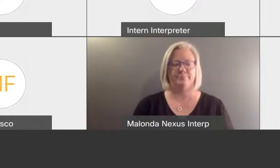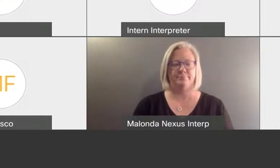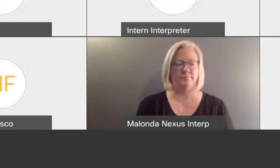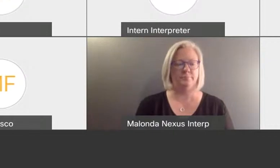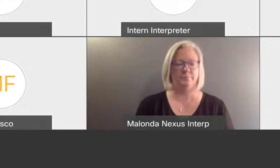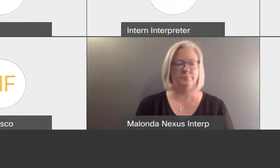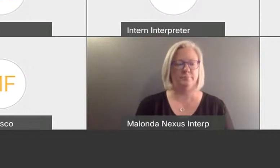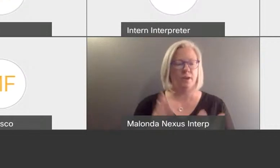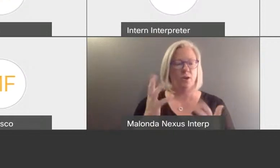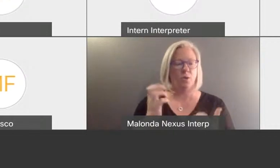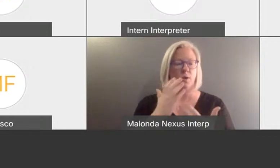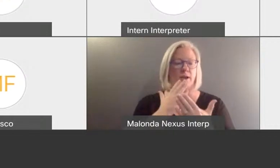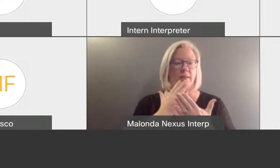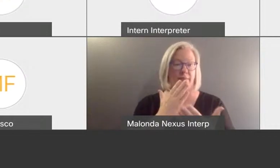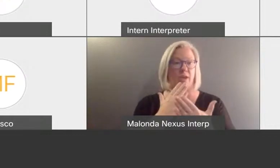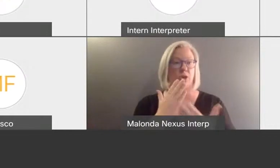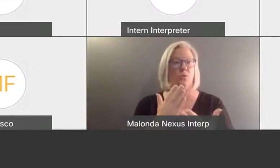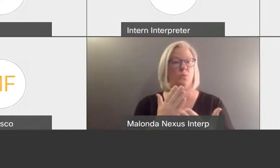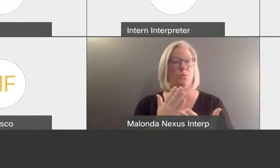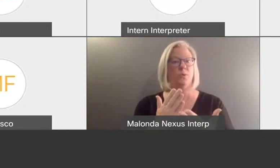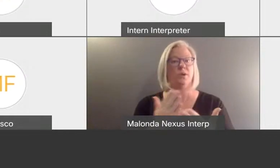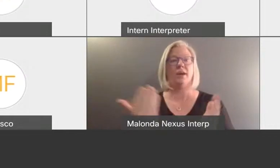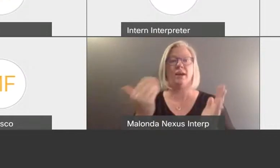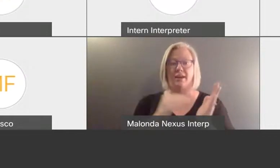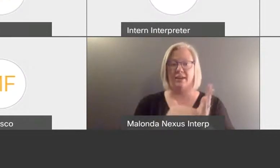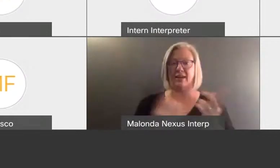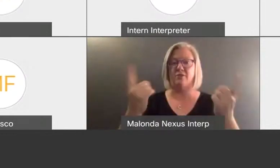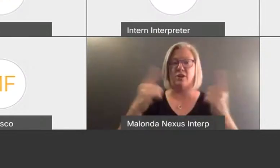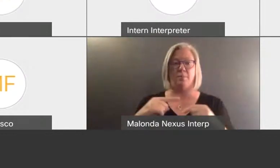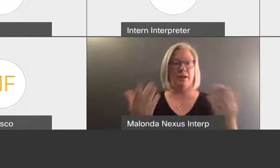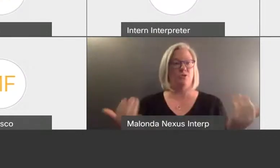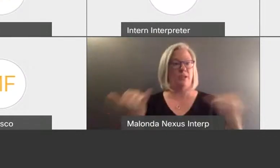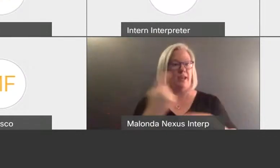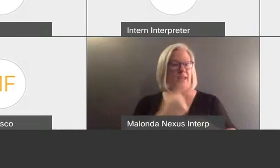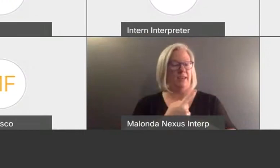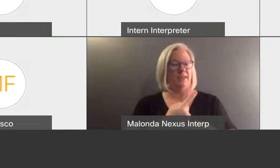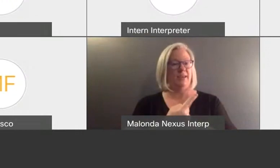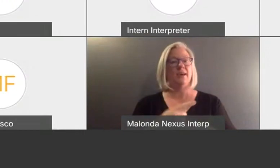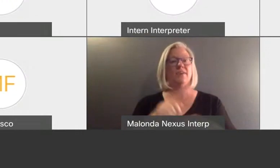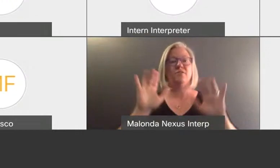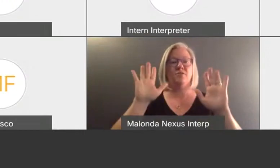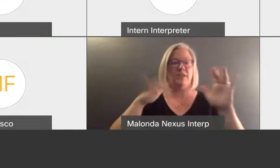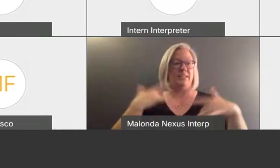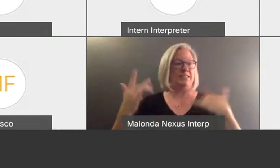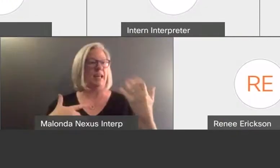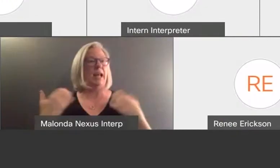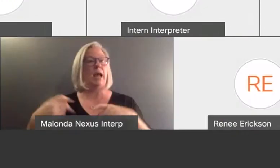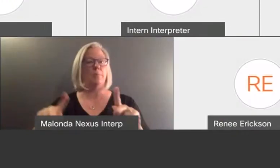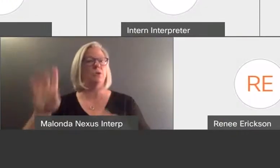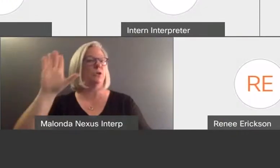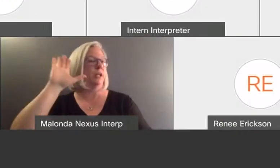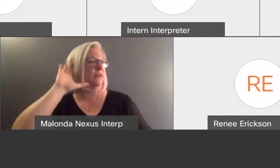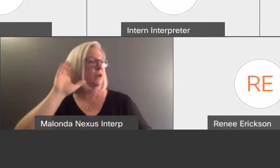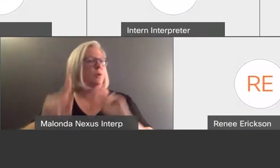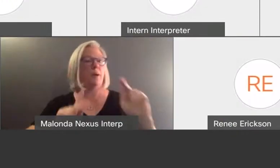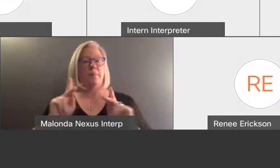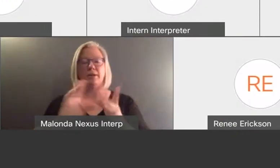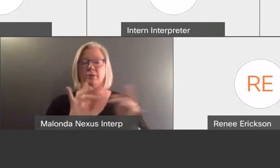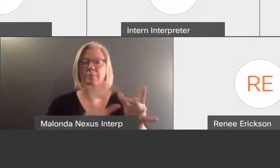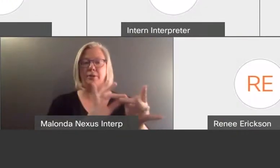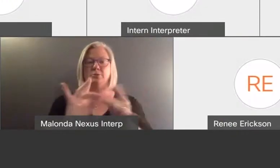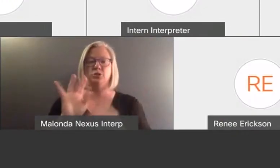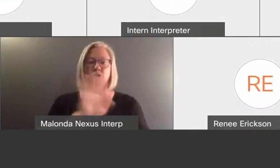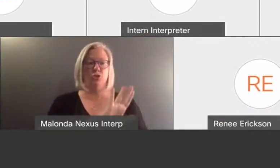Okay, I want to thank you all again today for being here. We're excited about this opportunity to hear from you, the public, about your thoughts on your